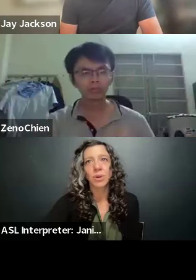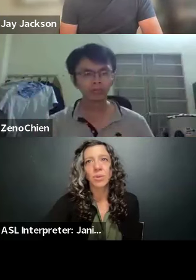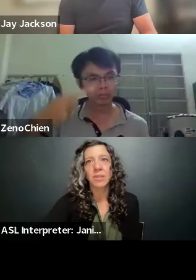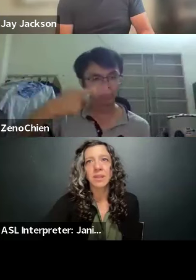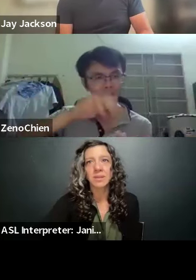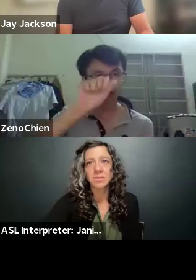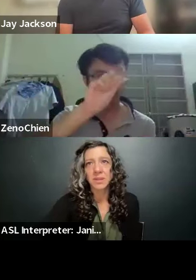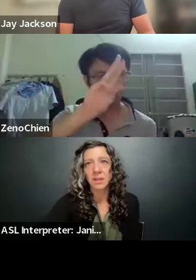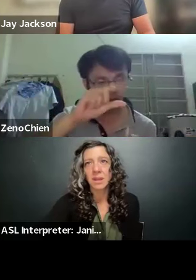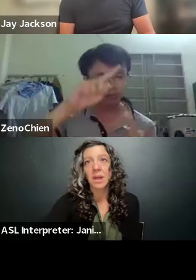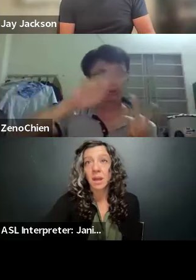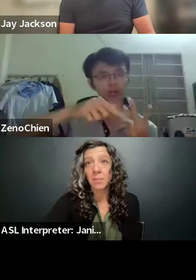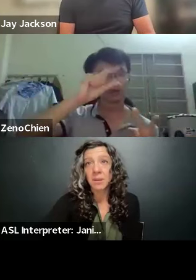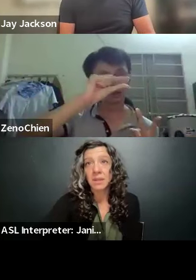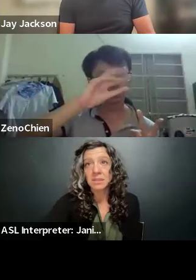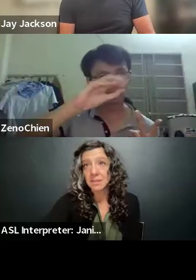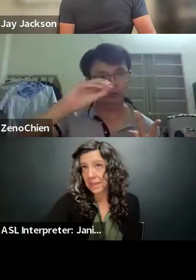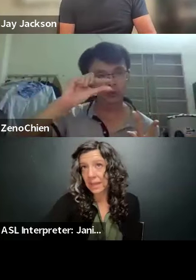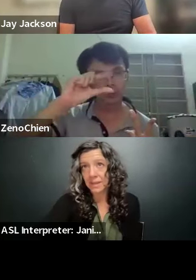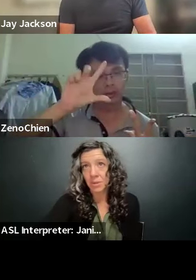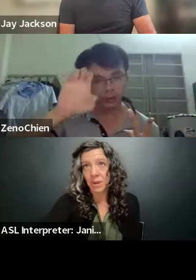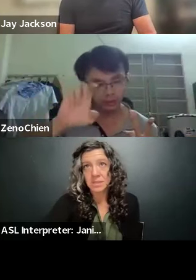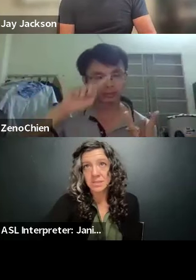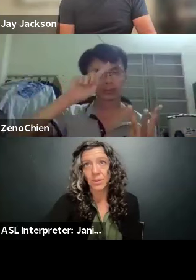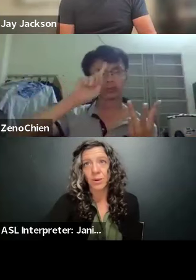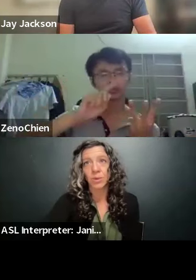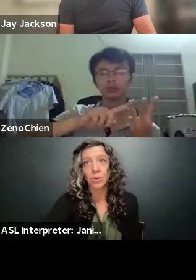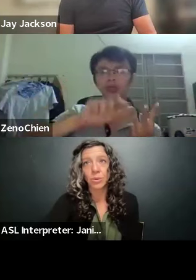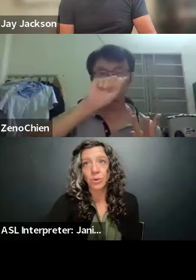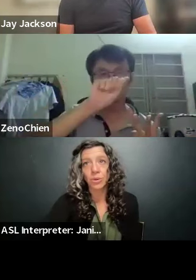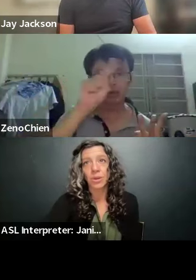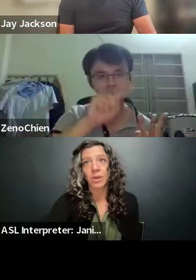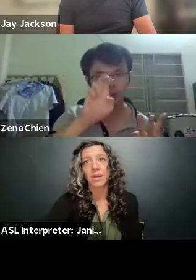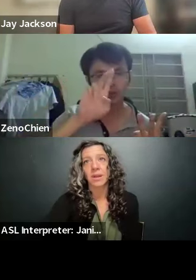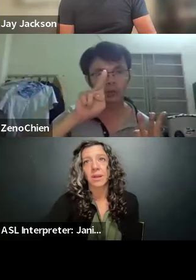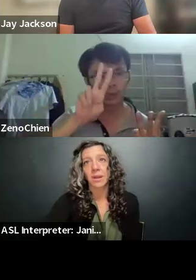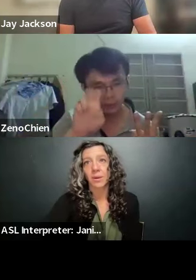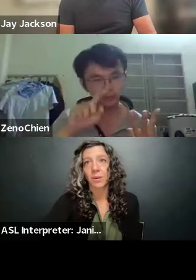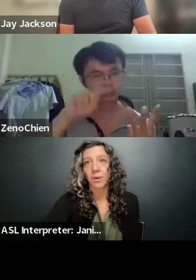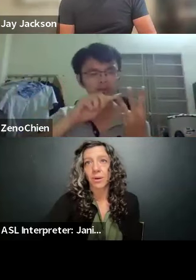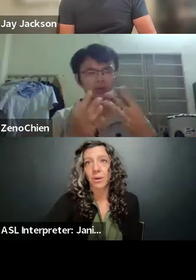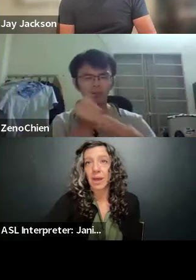to work with leaders within companies like AWS or Google,